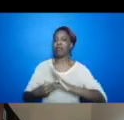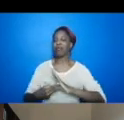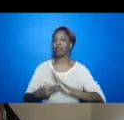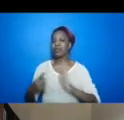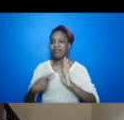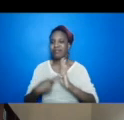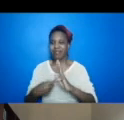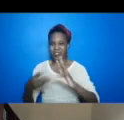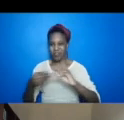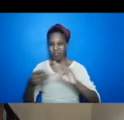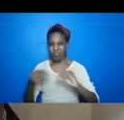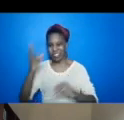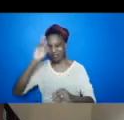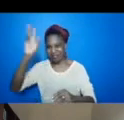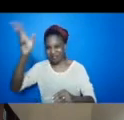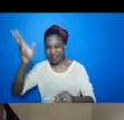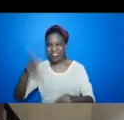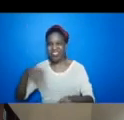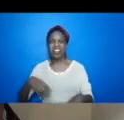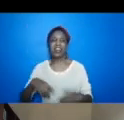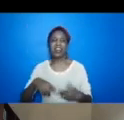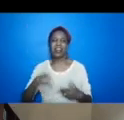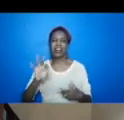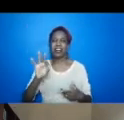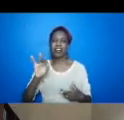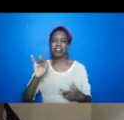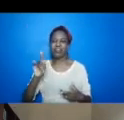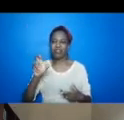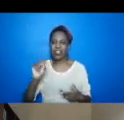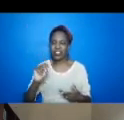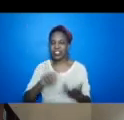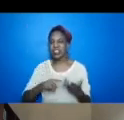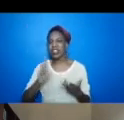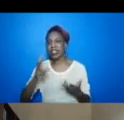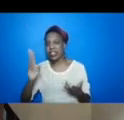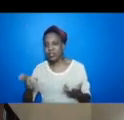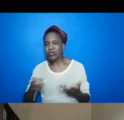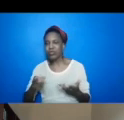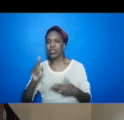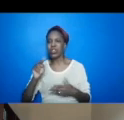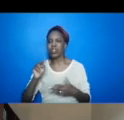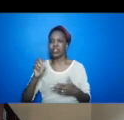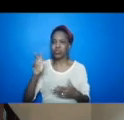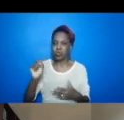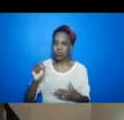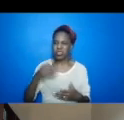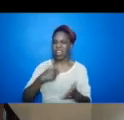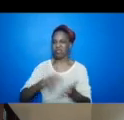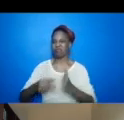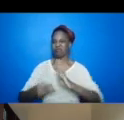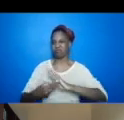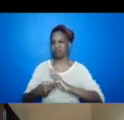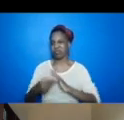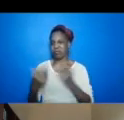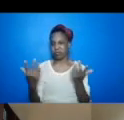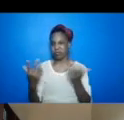purpose. Fiction, history, news all have particular rhetorical and ideological purposes, and so